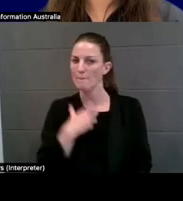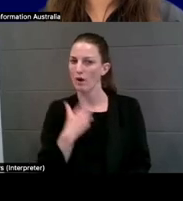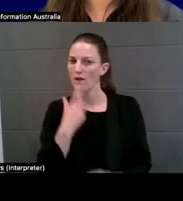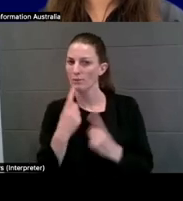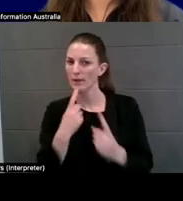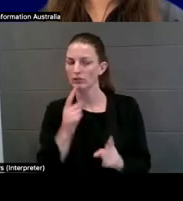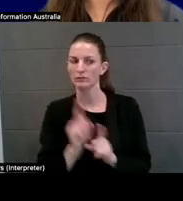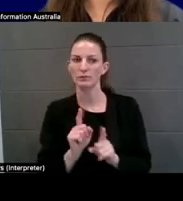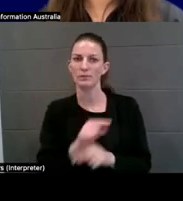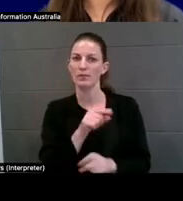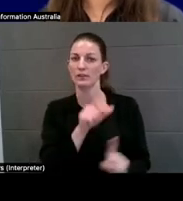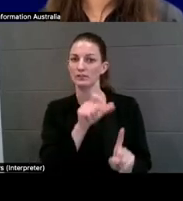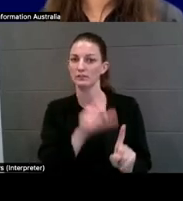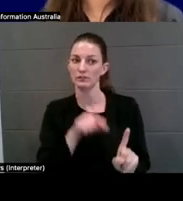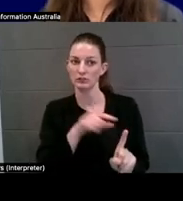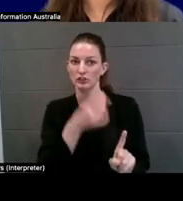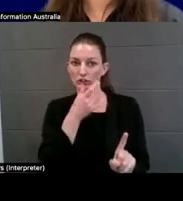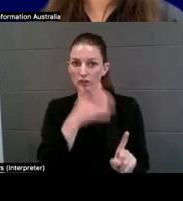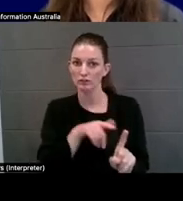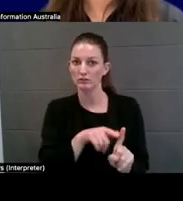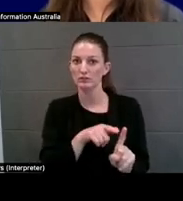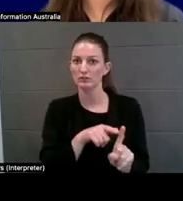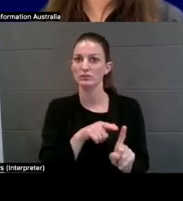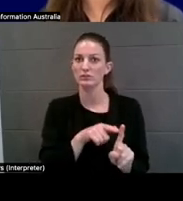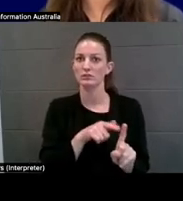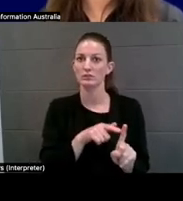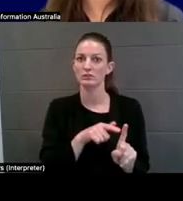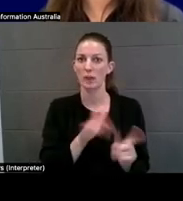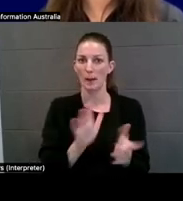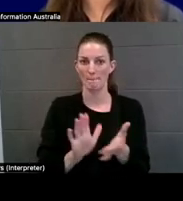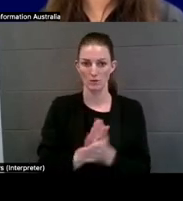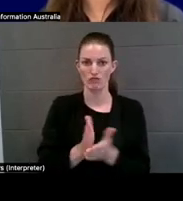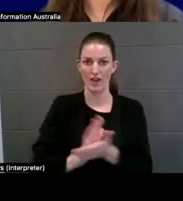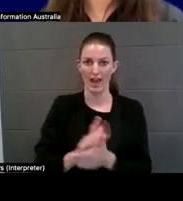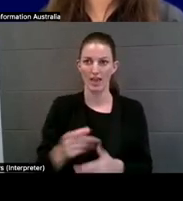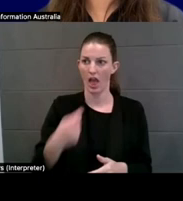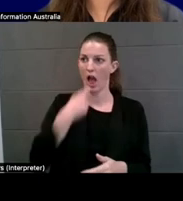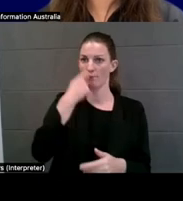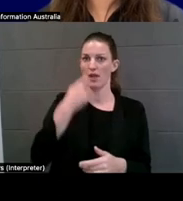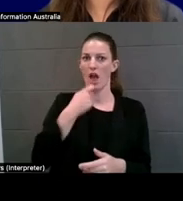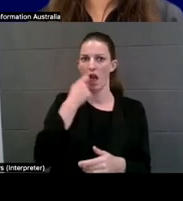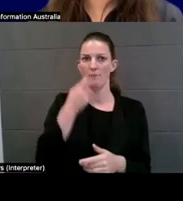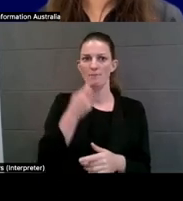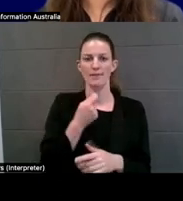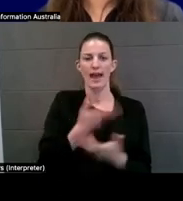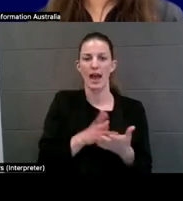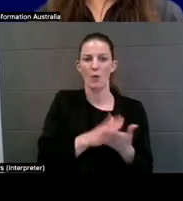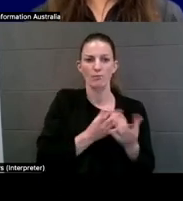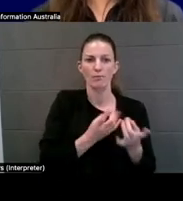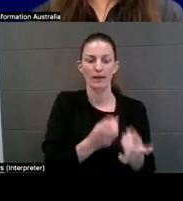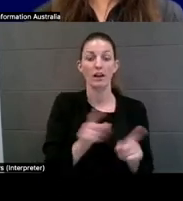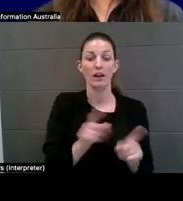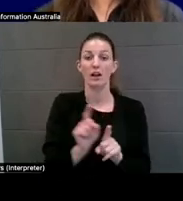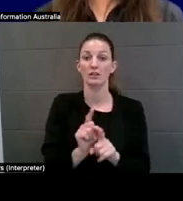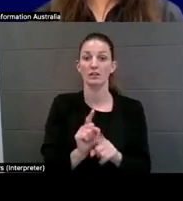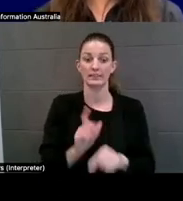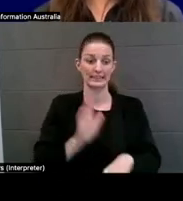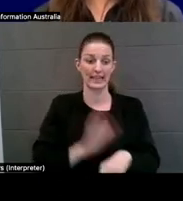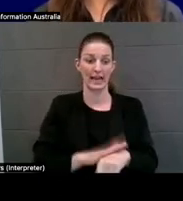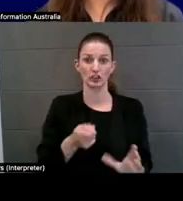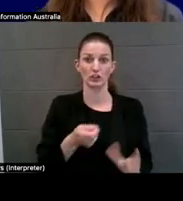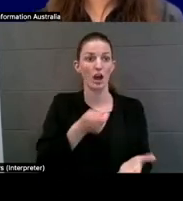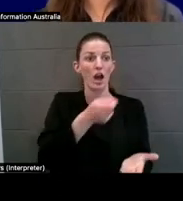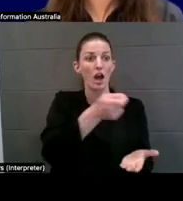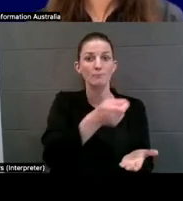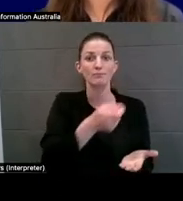of how they've become happy to put purees in their mouth. Are you using any touch cues or any smell